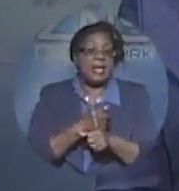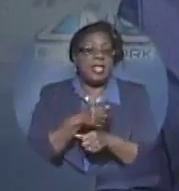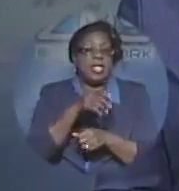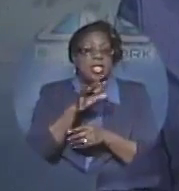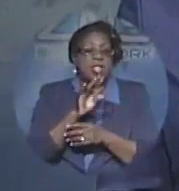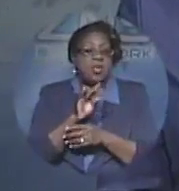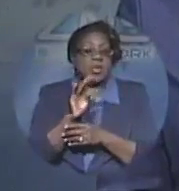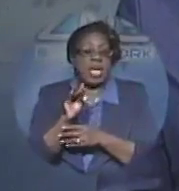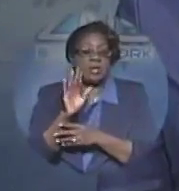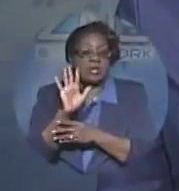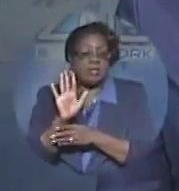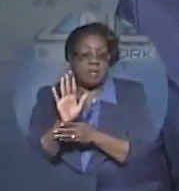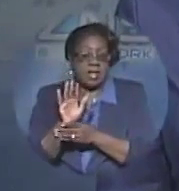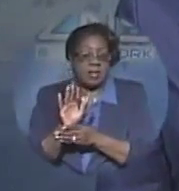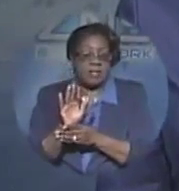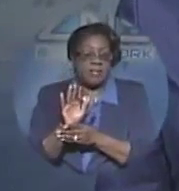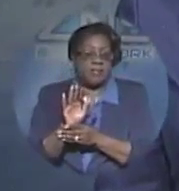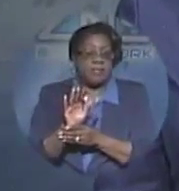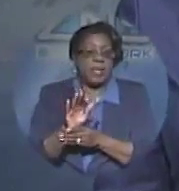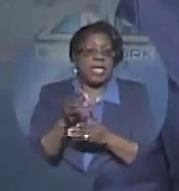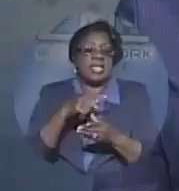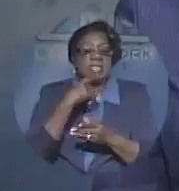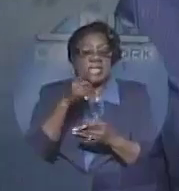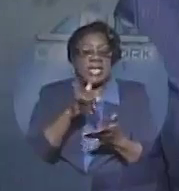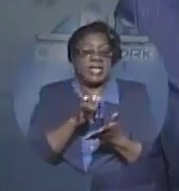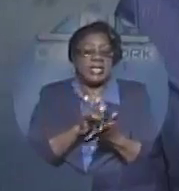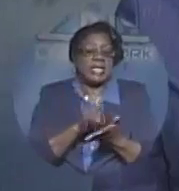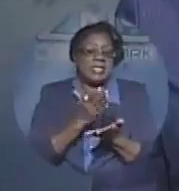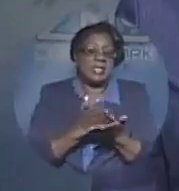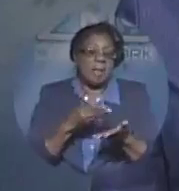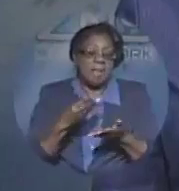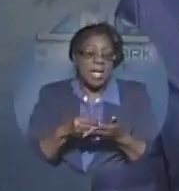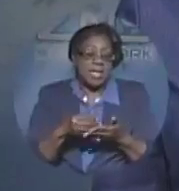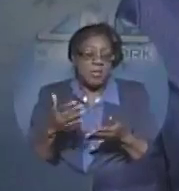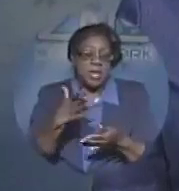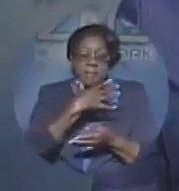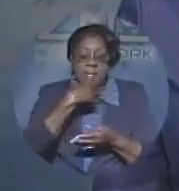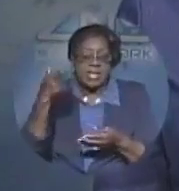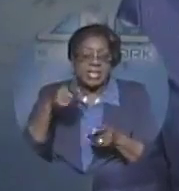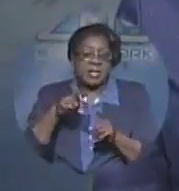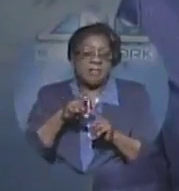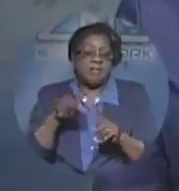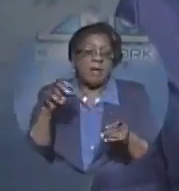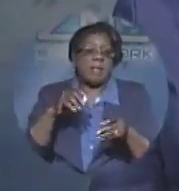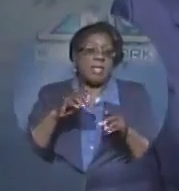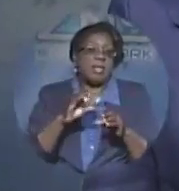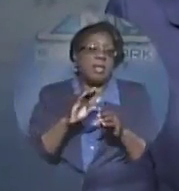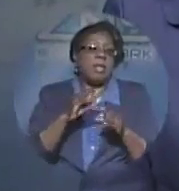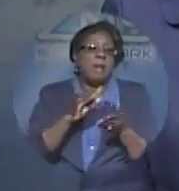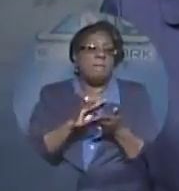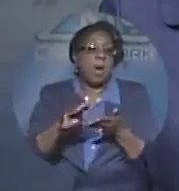missing from the Mortgage Corporation's account. Maynard Gibson, however, said that no wrongdoing was ever proven.